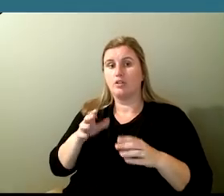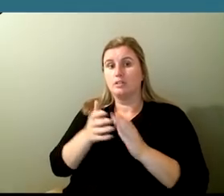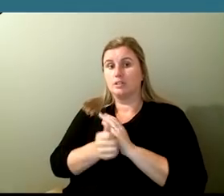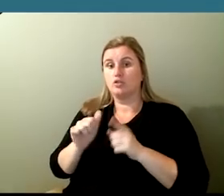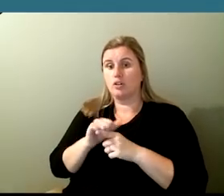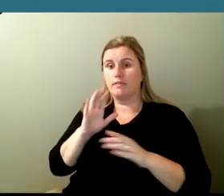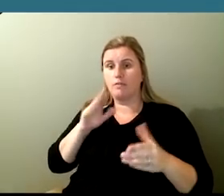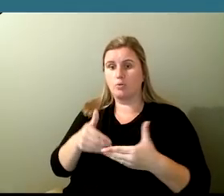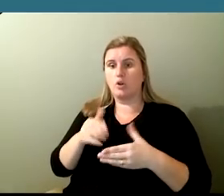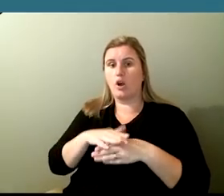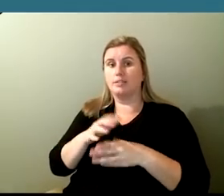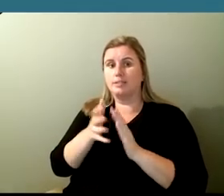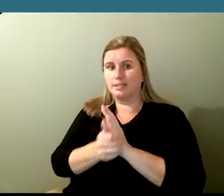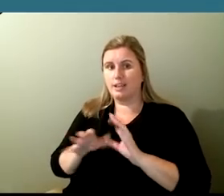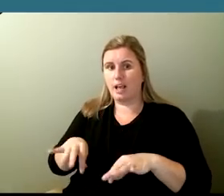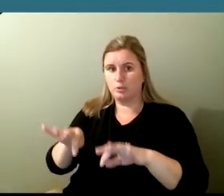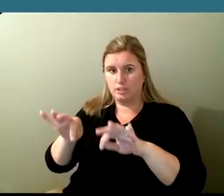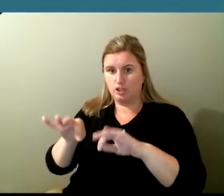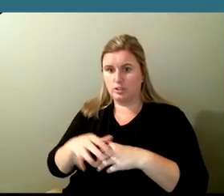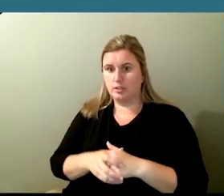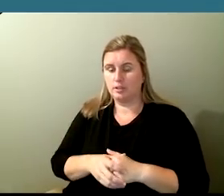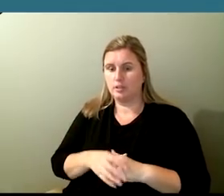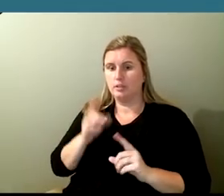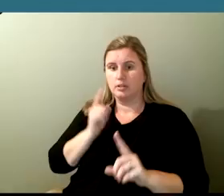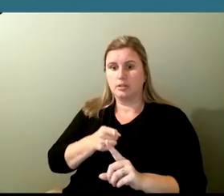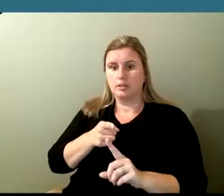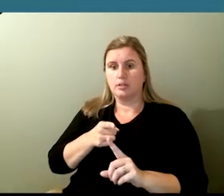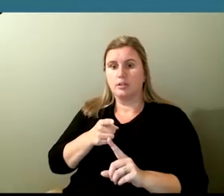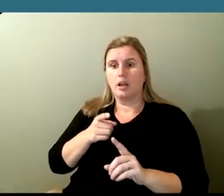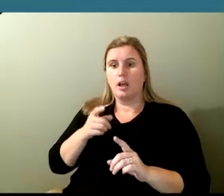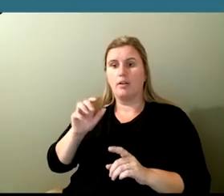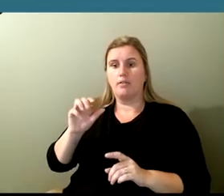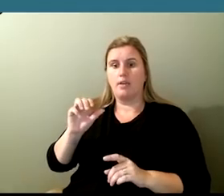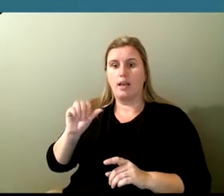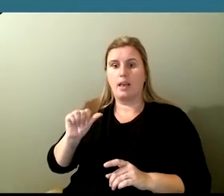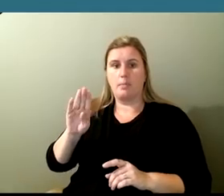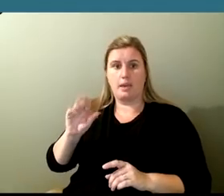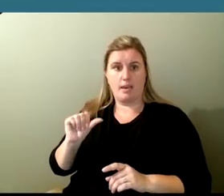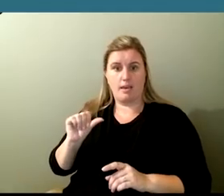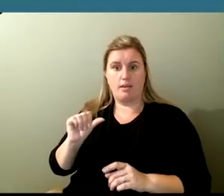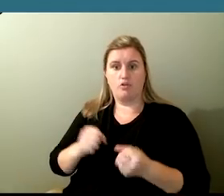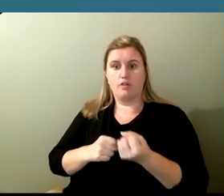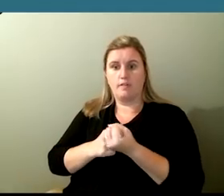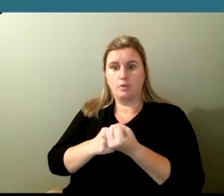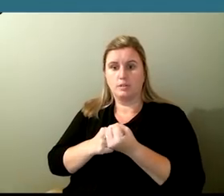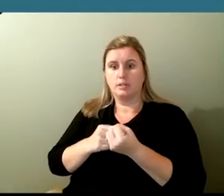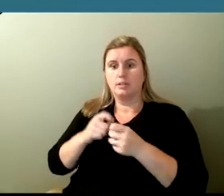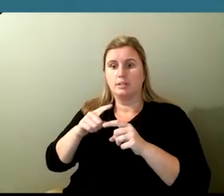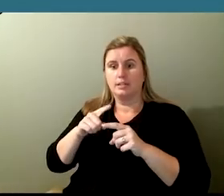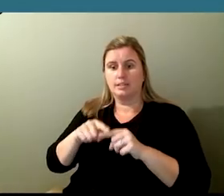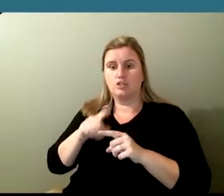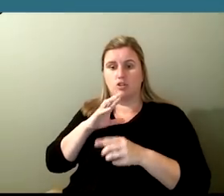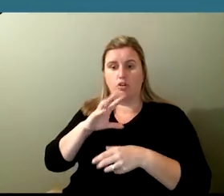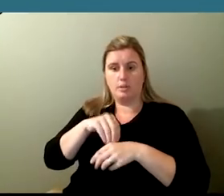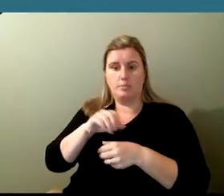on skill acquisition. It is firmly based on the principles of applied behavior analysis. Reinforcement contingencies, of course, are in